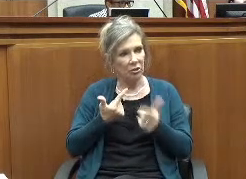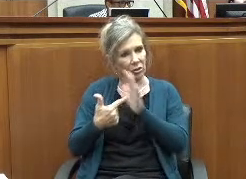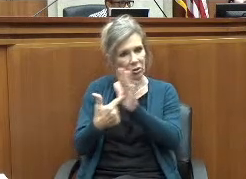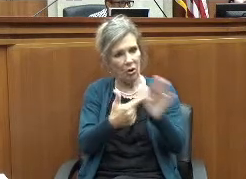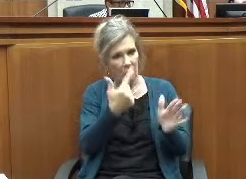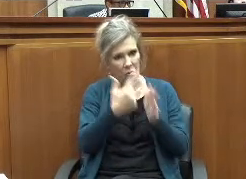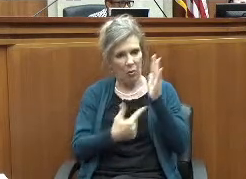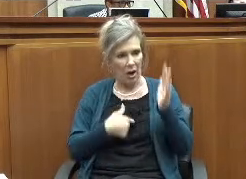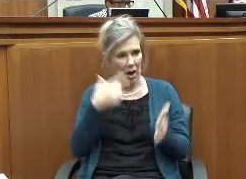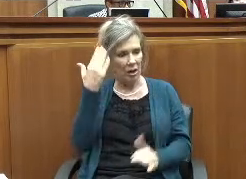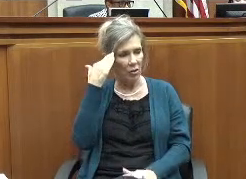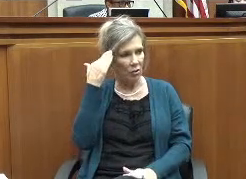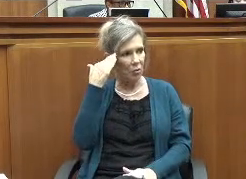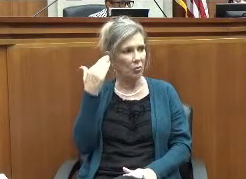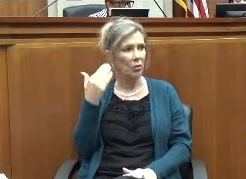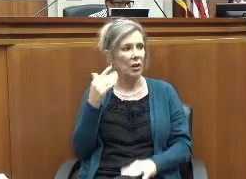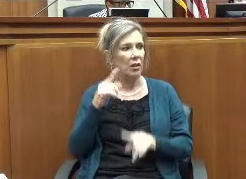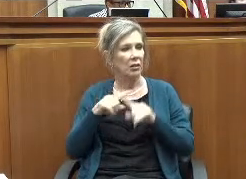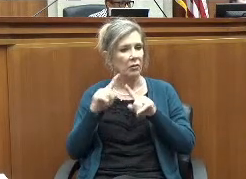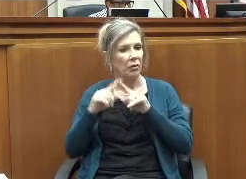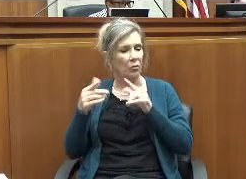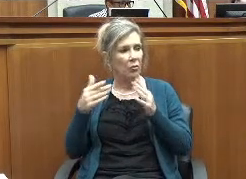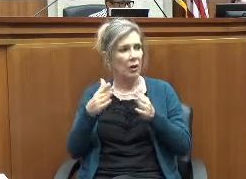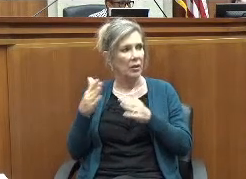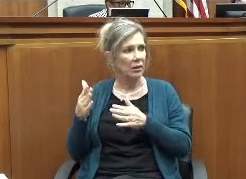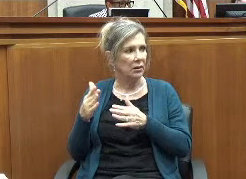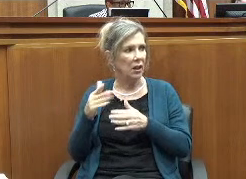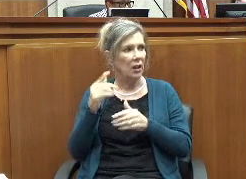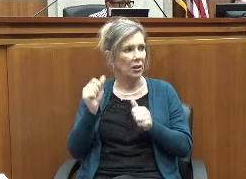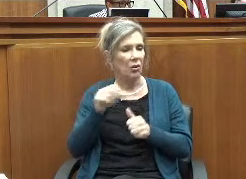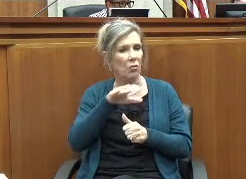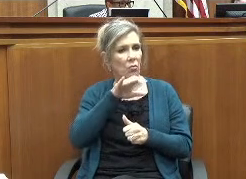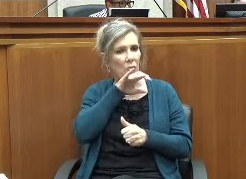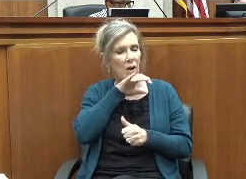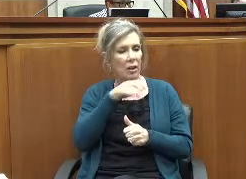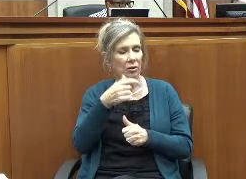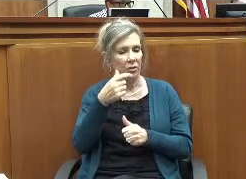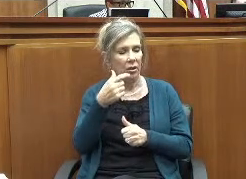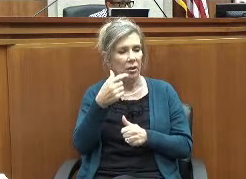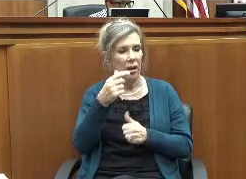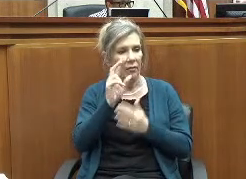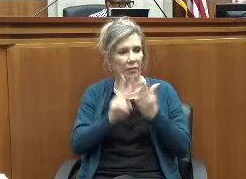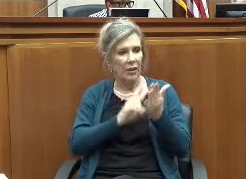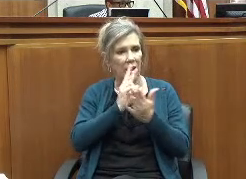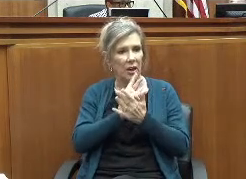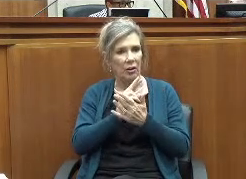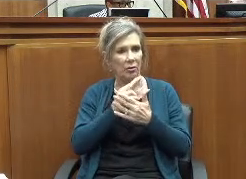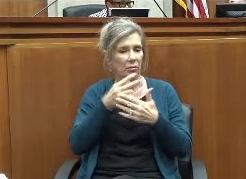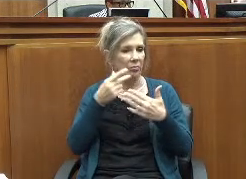and lessons were very helpful, and I could watch them as many times as I needed through the semester.